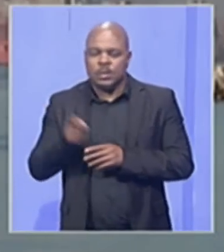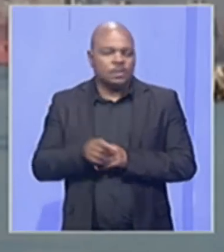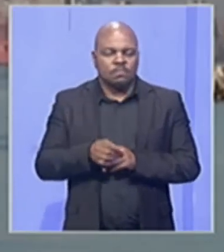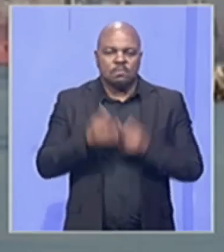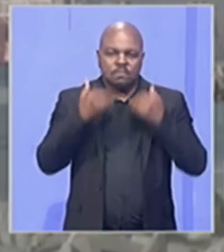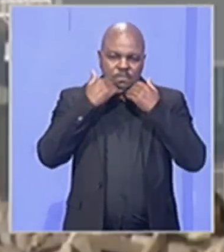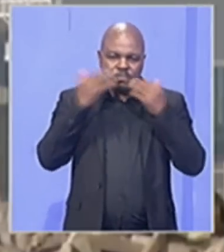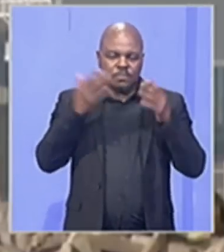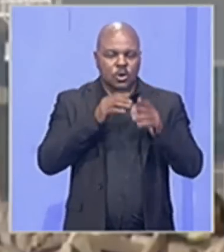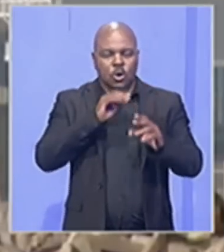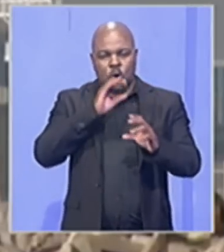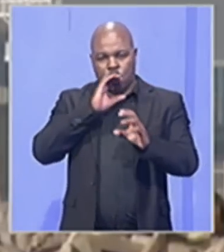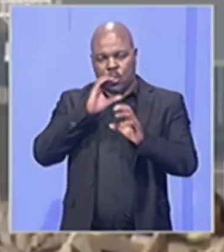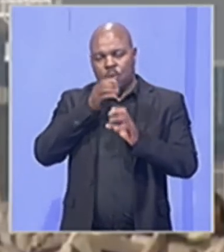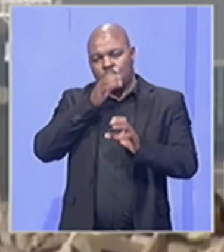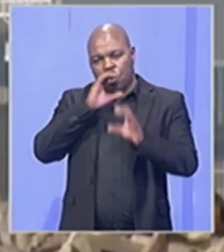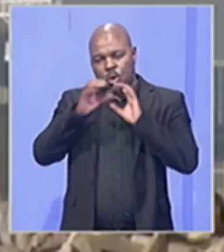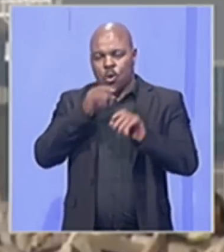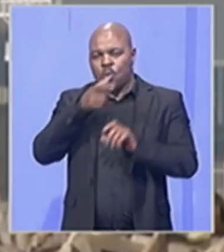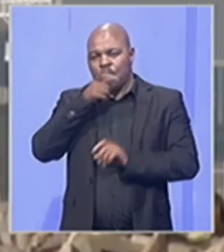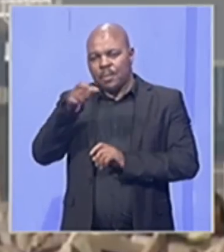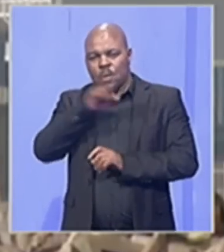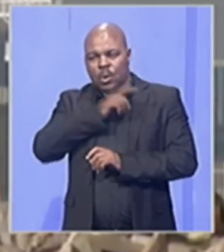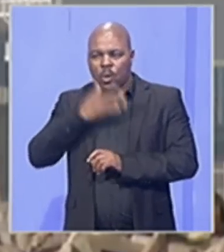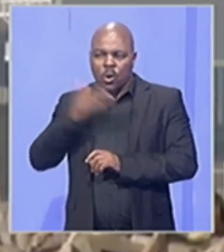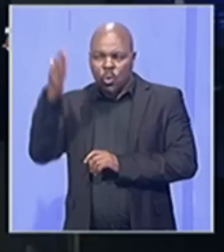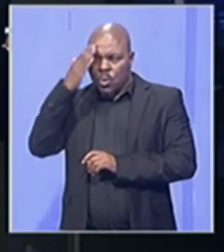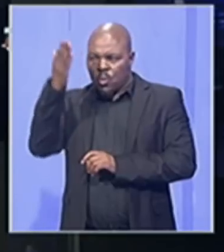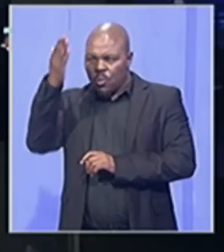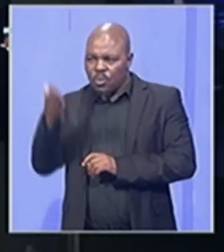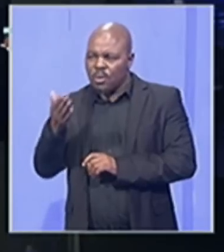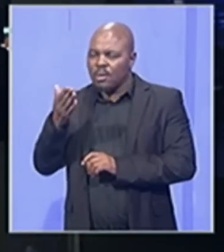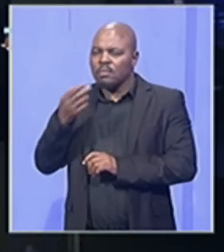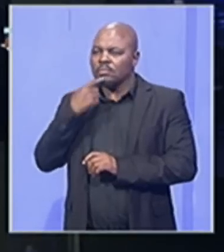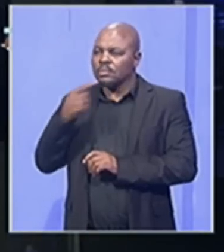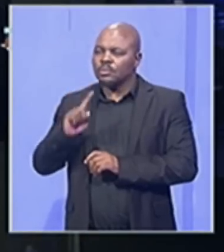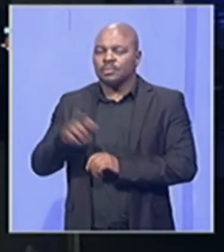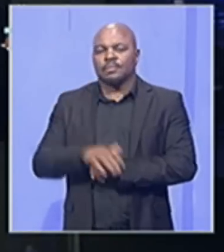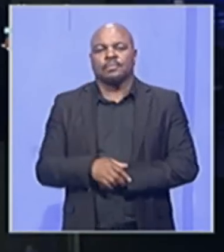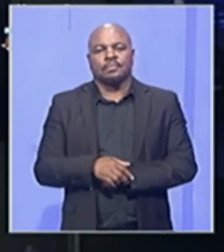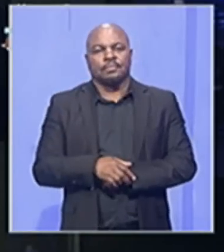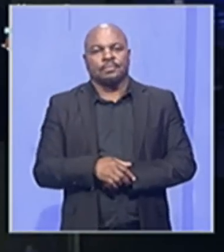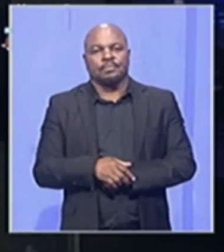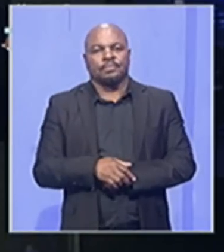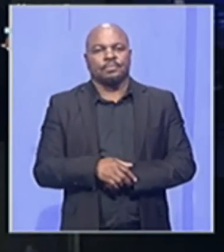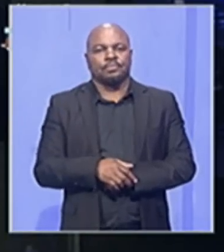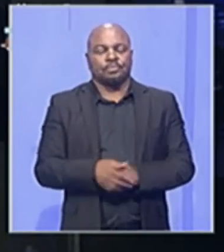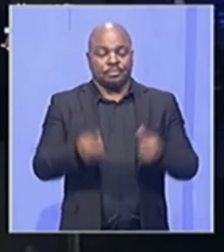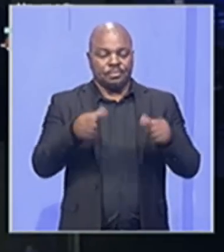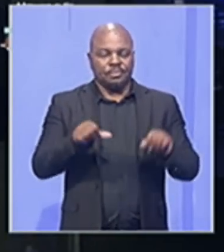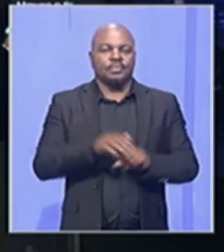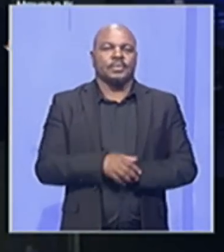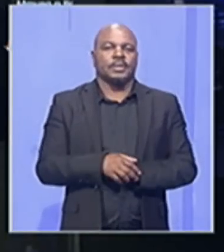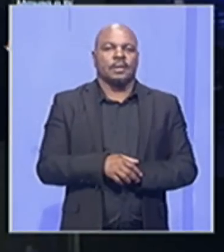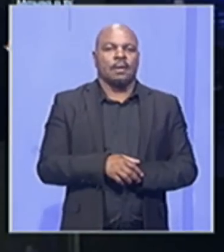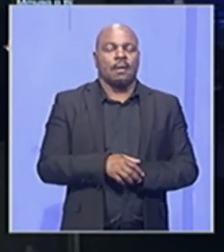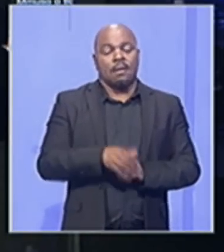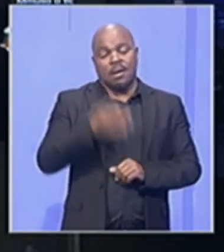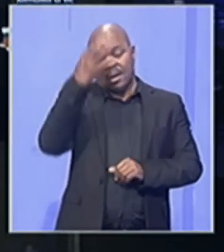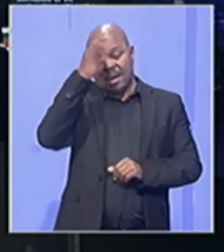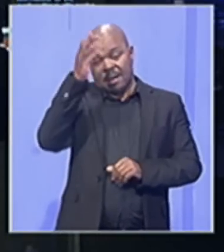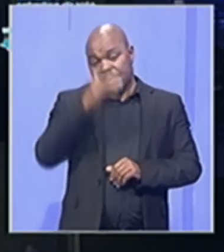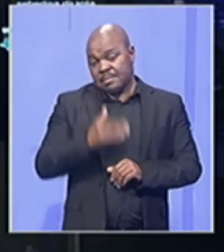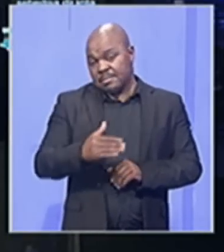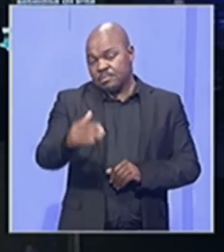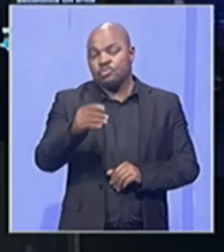ditaba la SABC le batlang ho fumana ntlhakemo ya B20. Ditabeng tse ding tse amanang le naha re fumana hore mmuso o tla sebedisa diranta